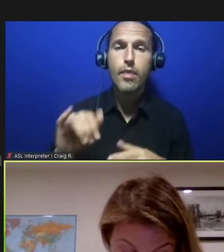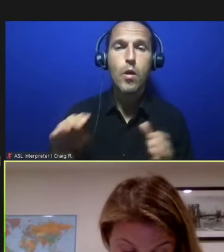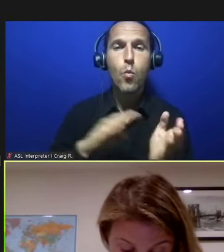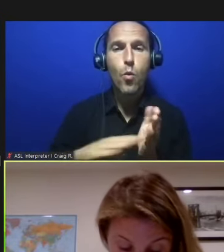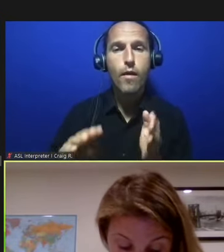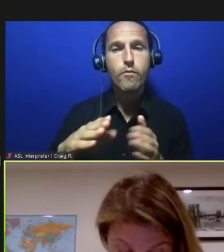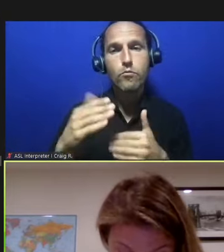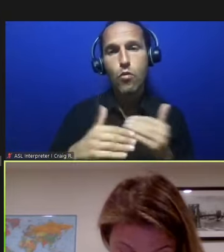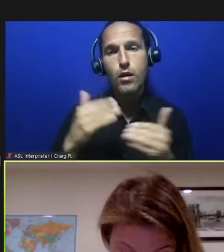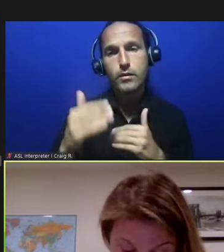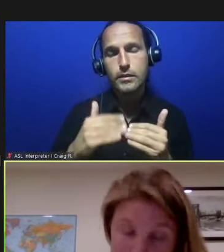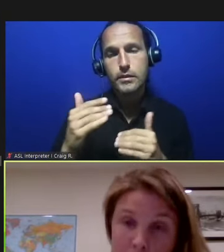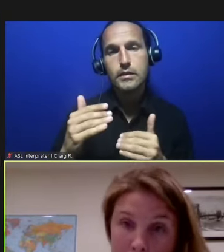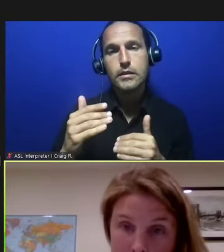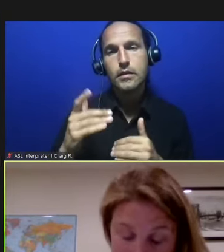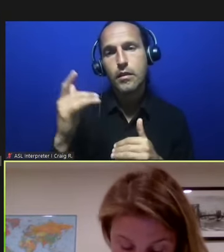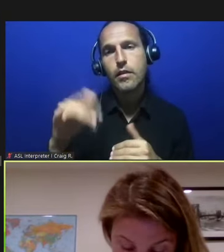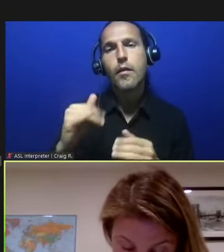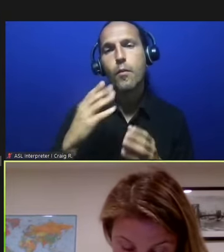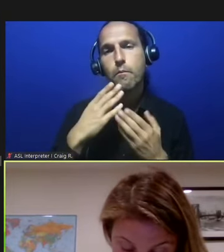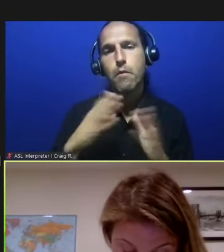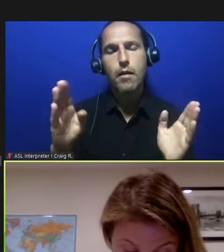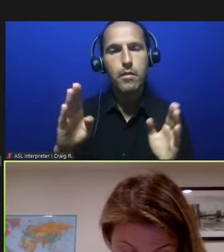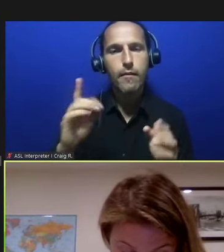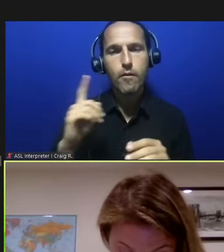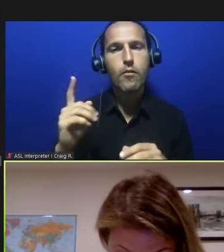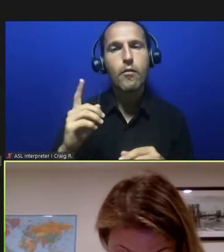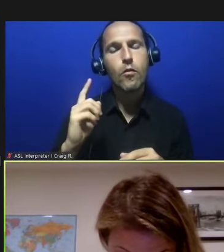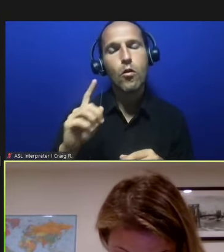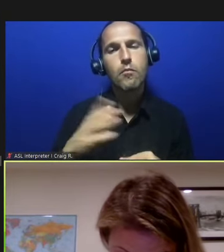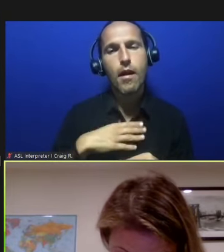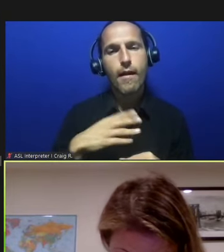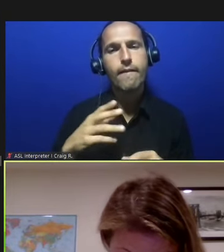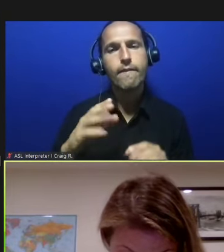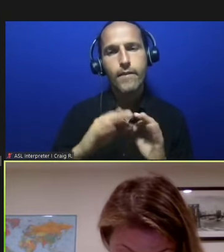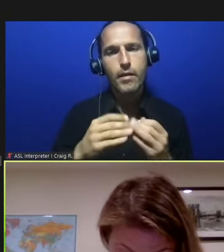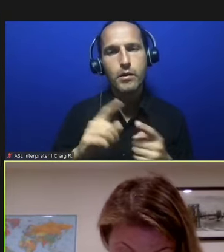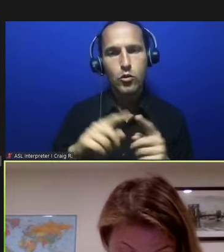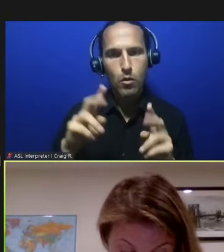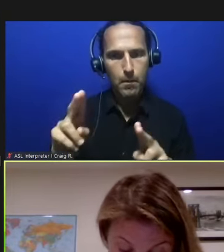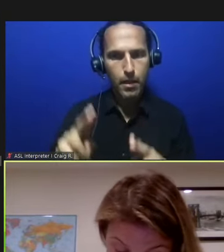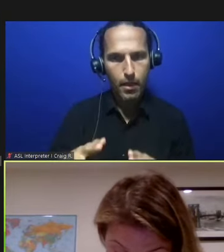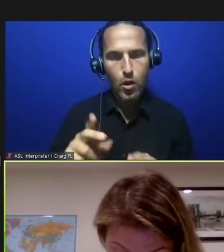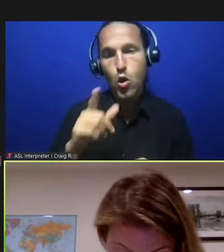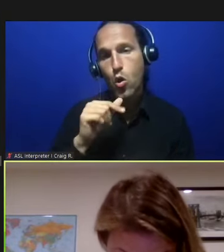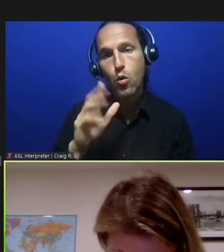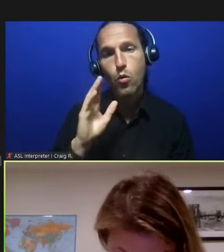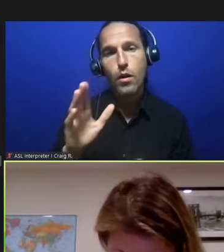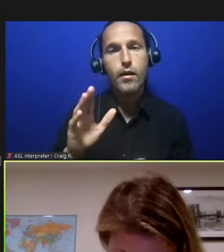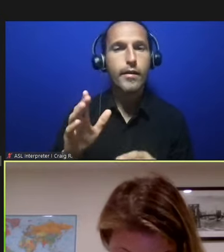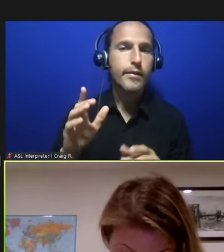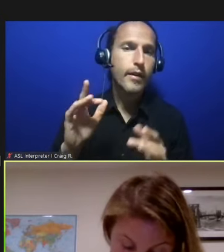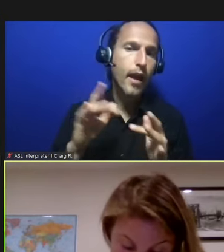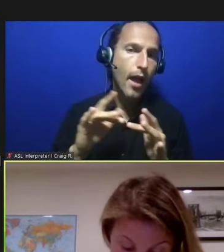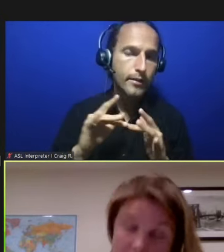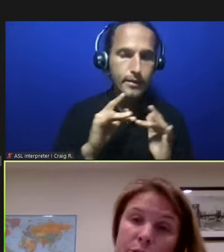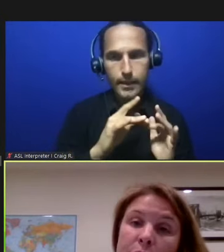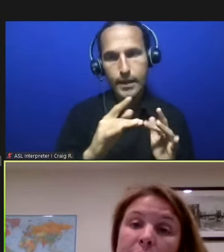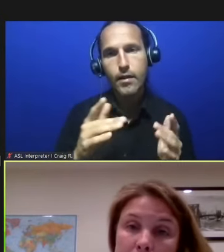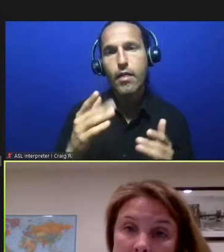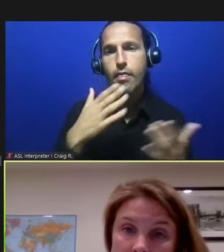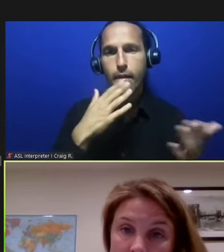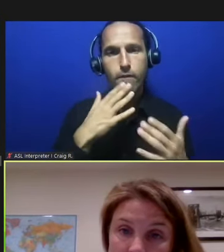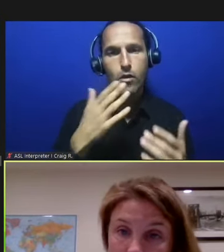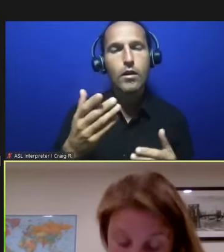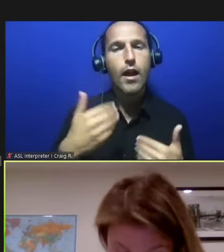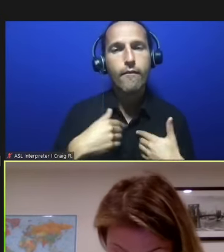or exemption process be made public so that my family may apply? Who will be the point of contact? Thank you for